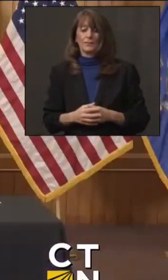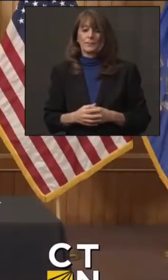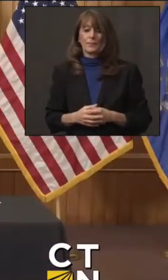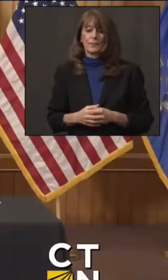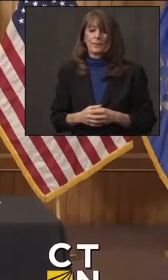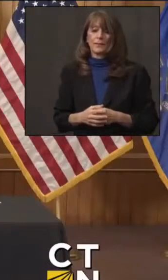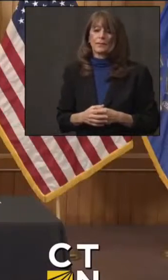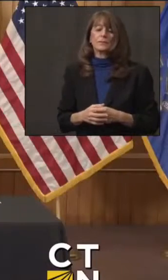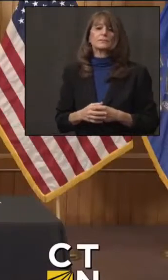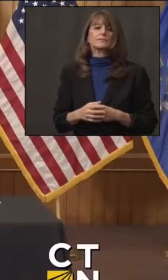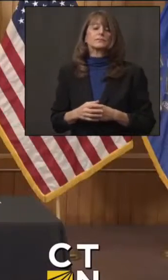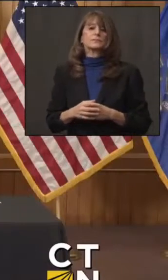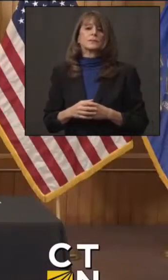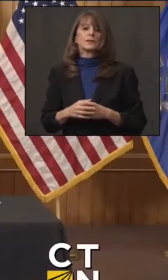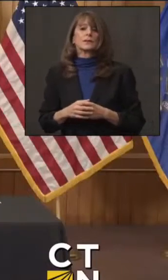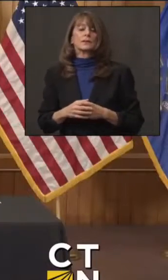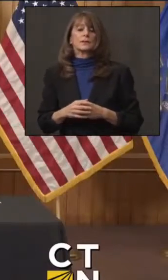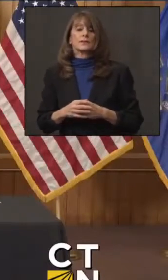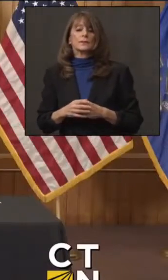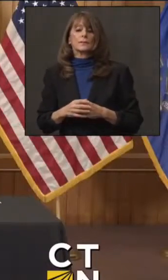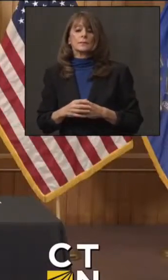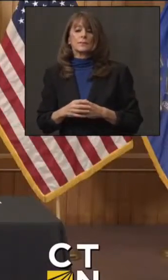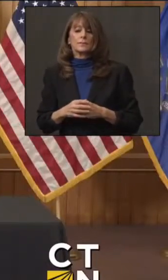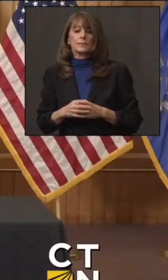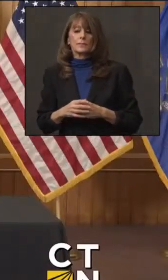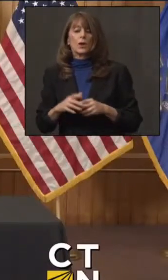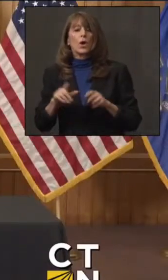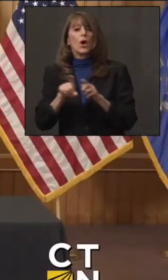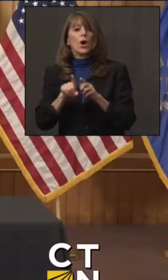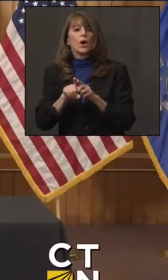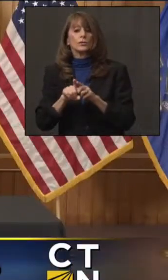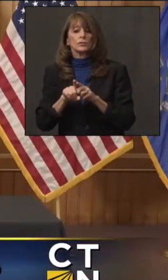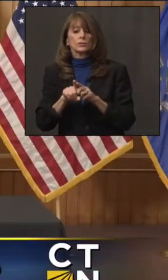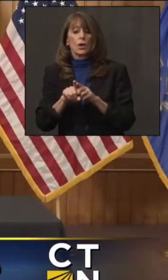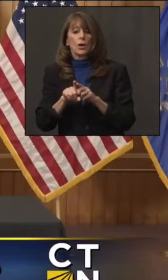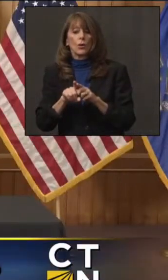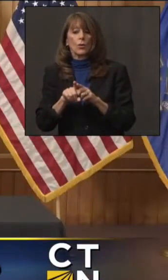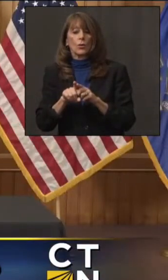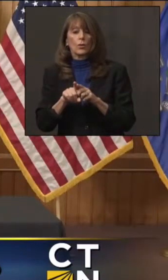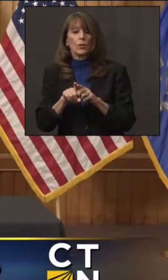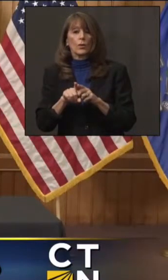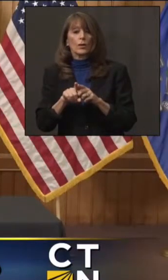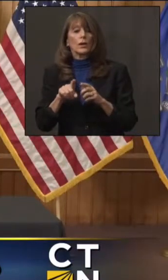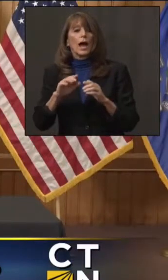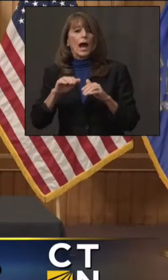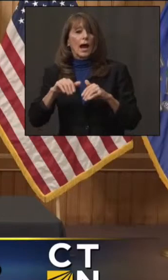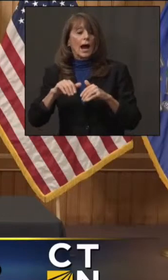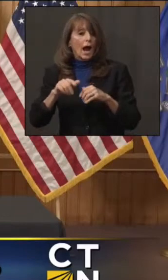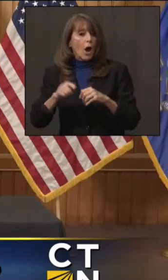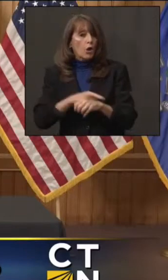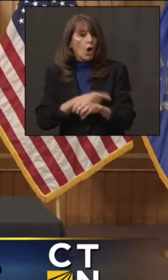look at the delay may already be baked in the numbers that the governor showed.